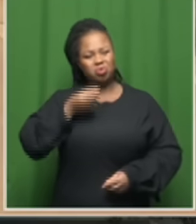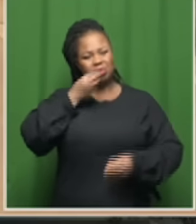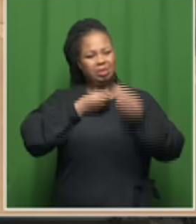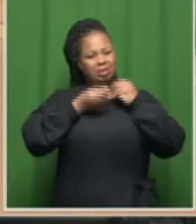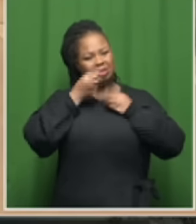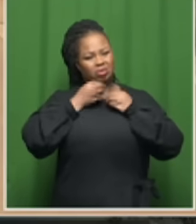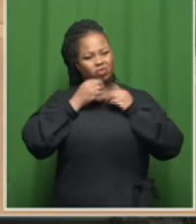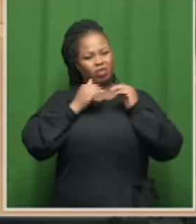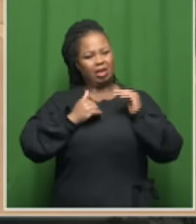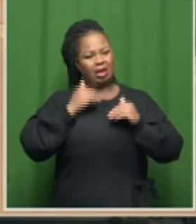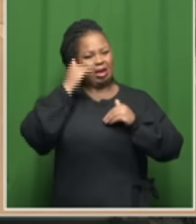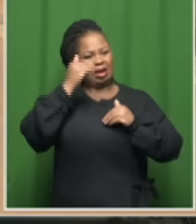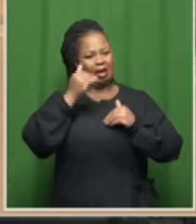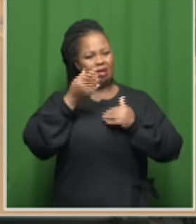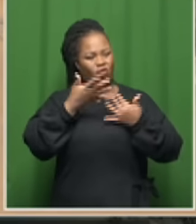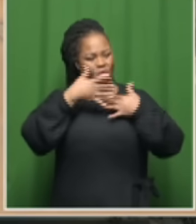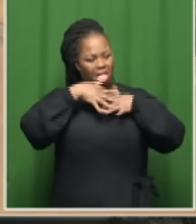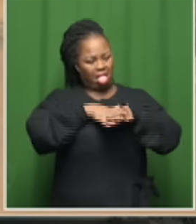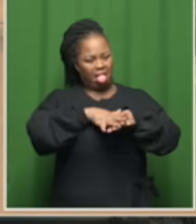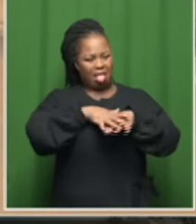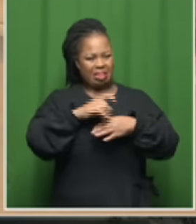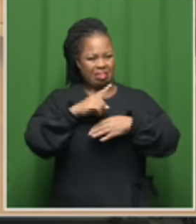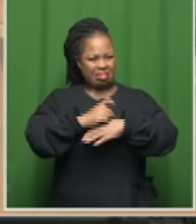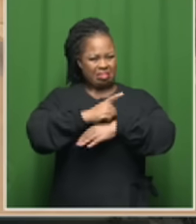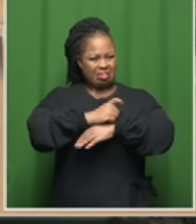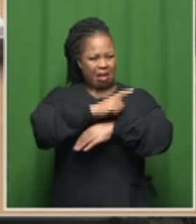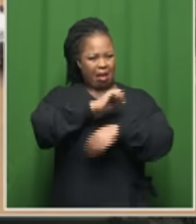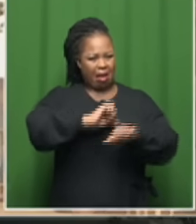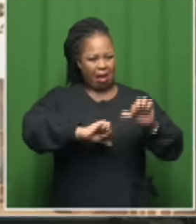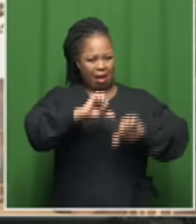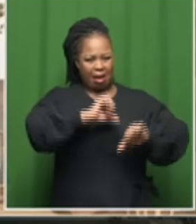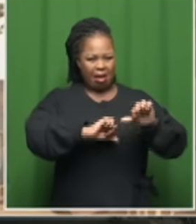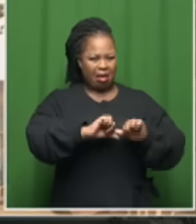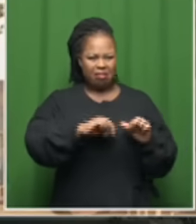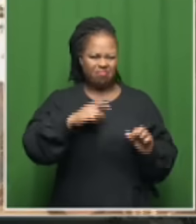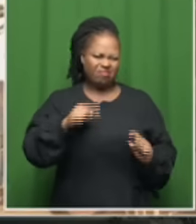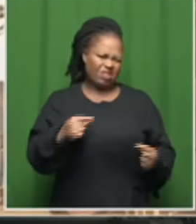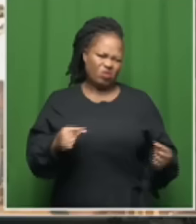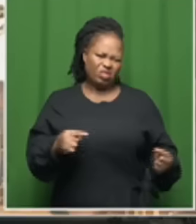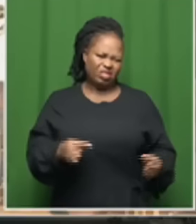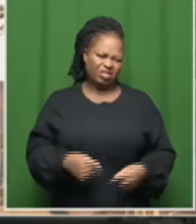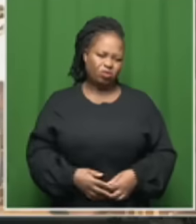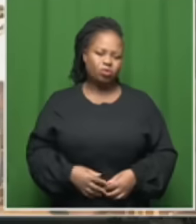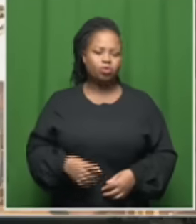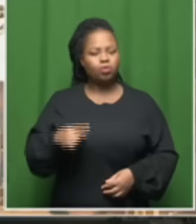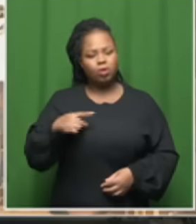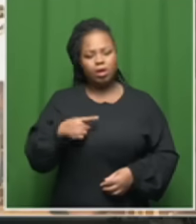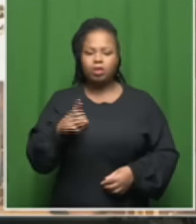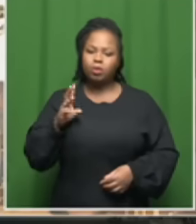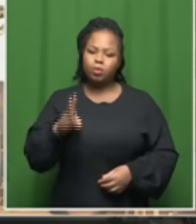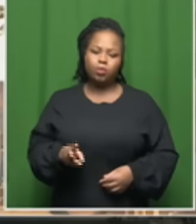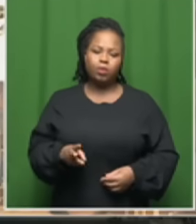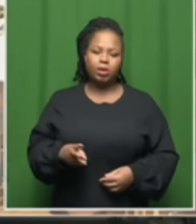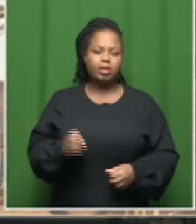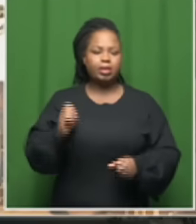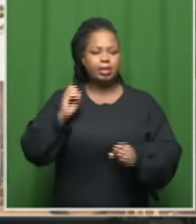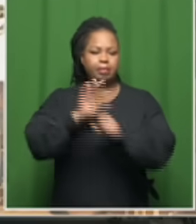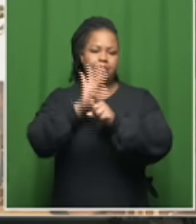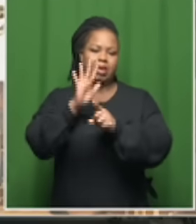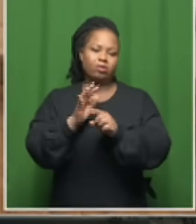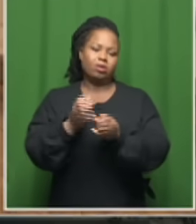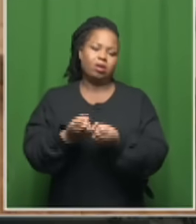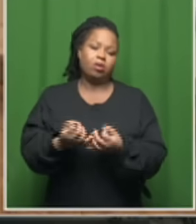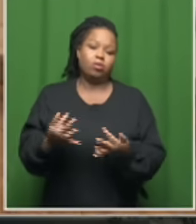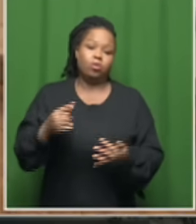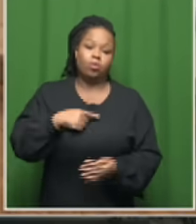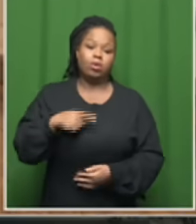with high level of contaminants like bacteria and chemicals. It will also impact on our economy, because the World Trade Organization,